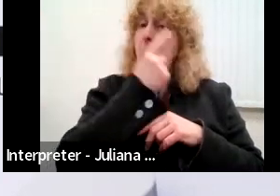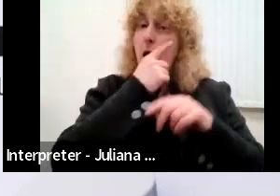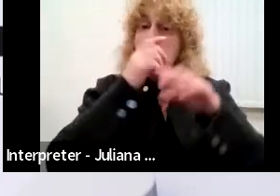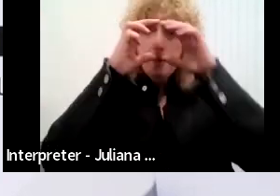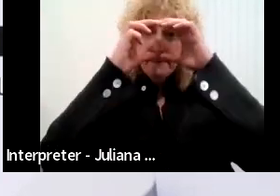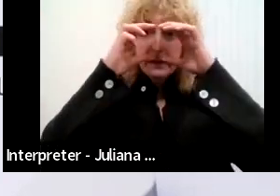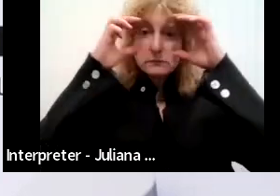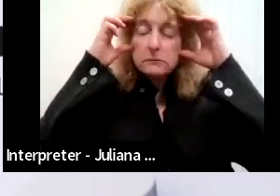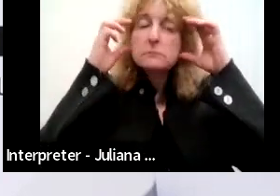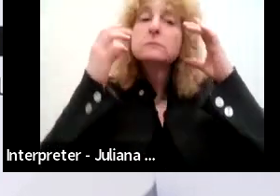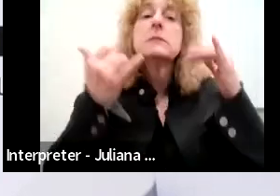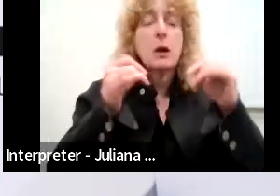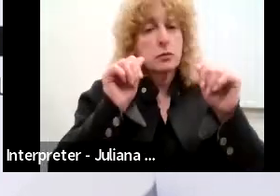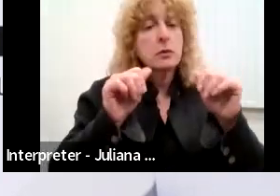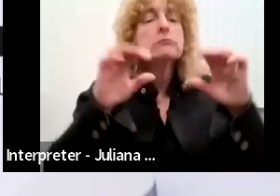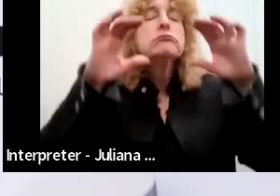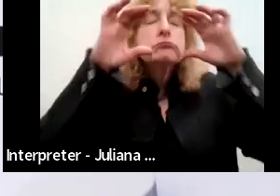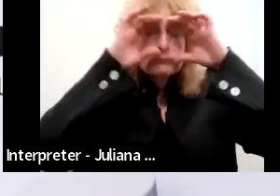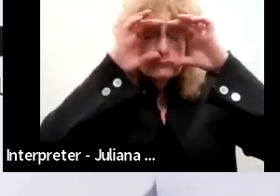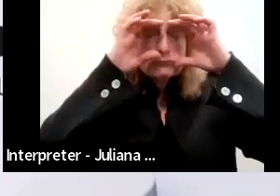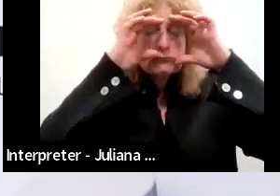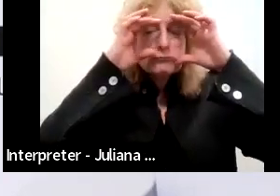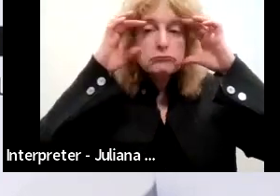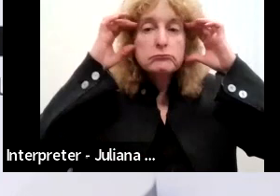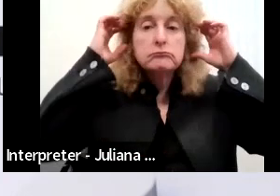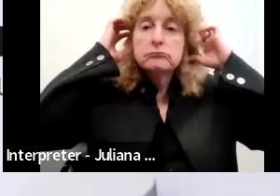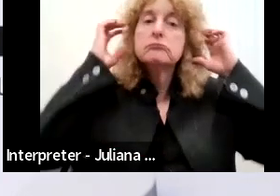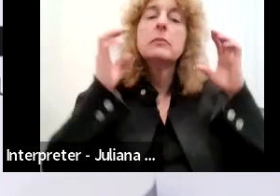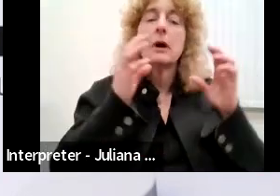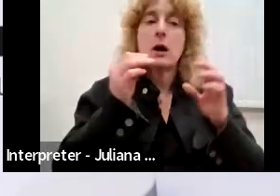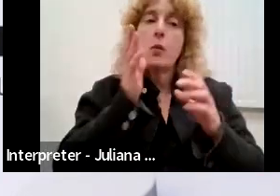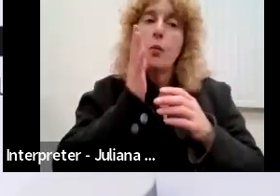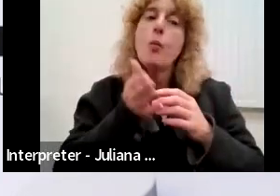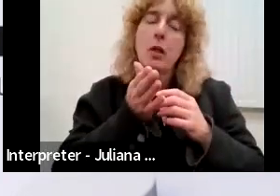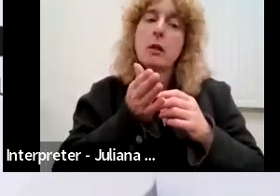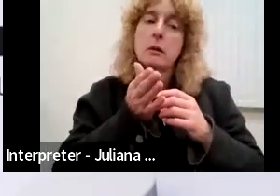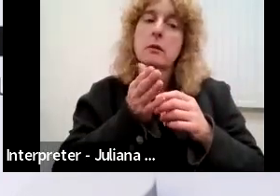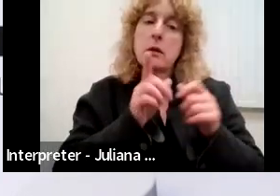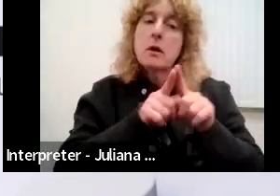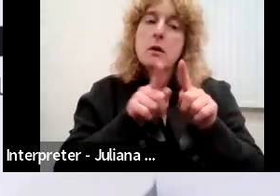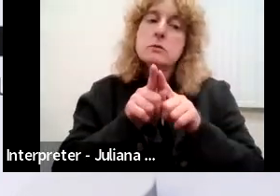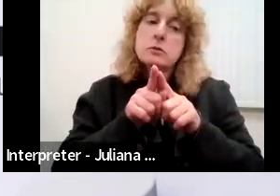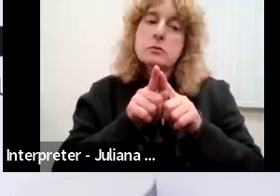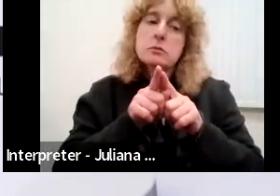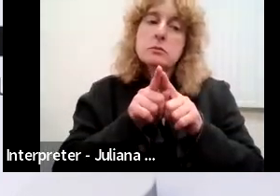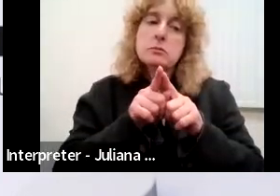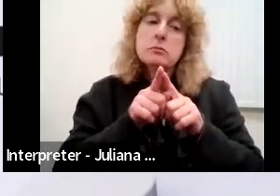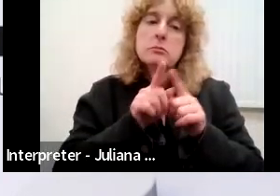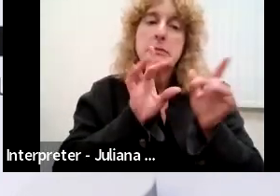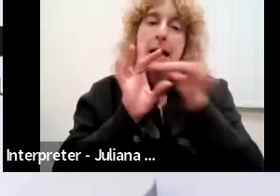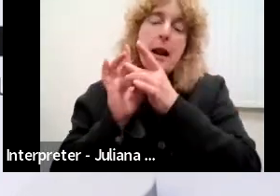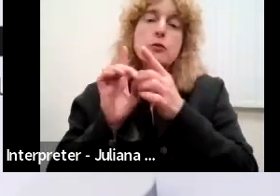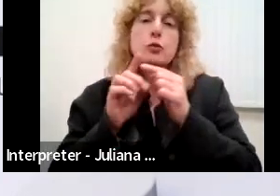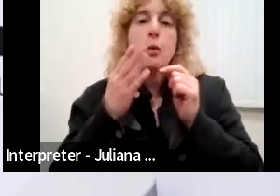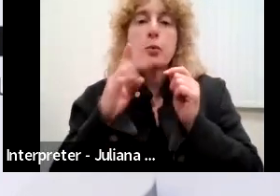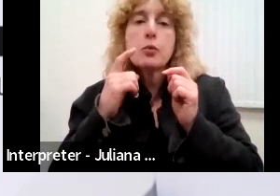you can put over your eyes. It wraps around your head, and it will also connect to Bluetooth on your